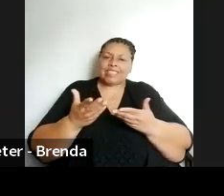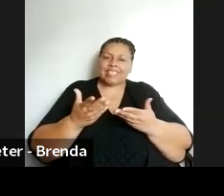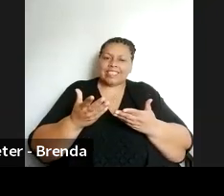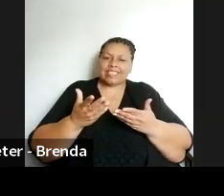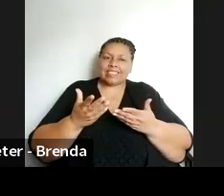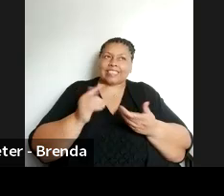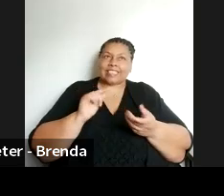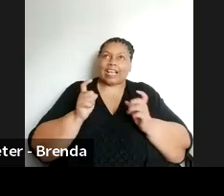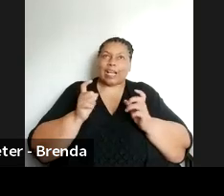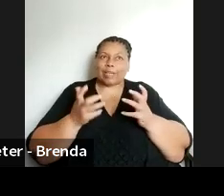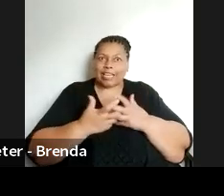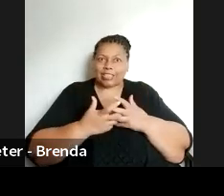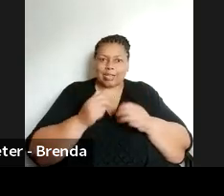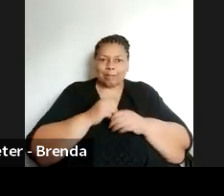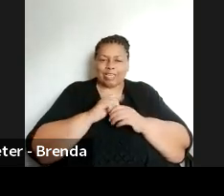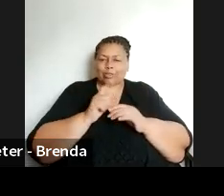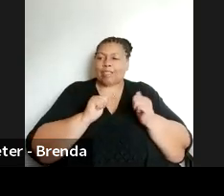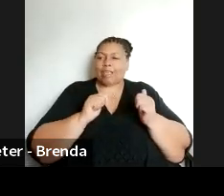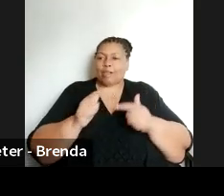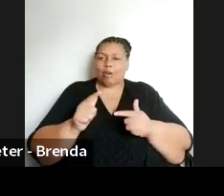ensure that everyone is learning.